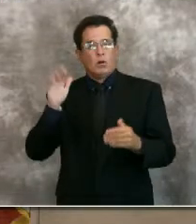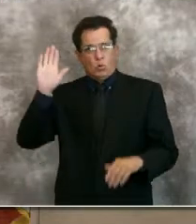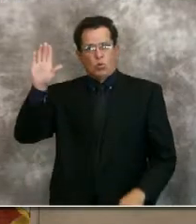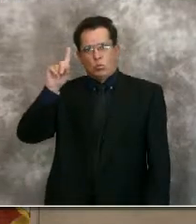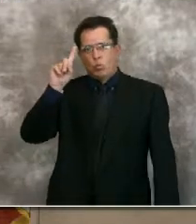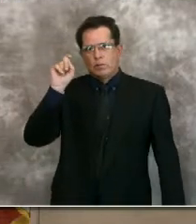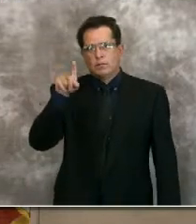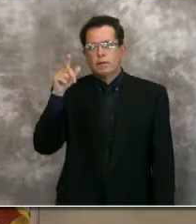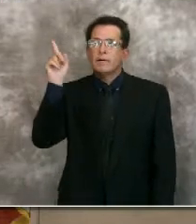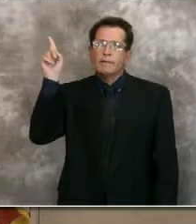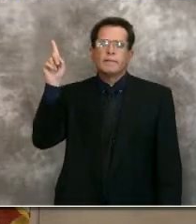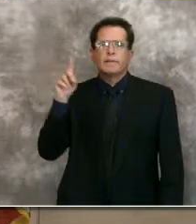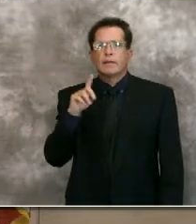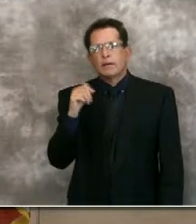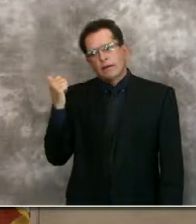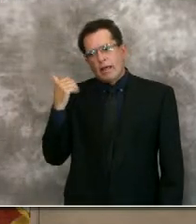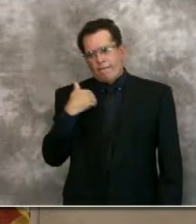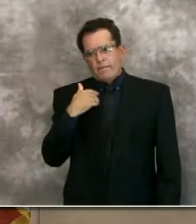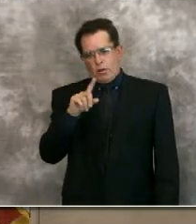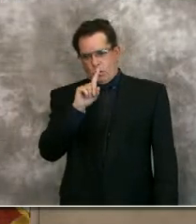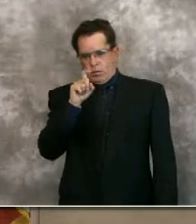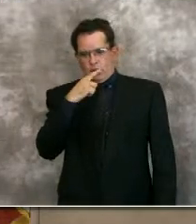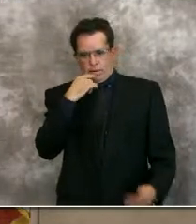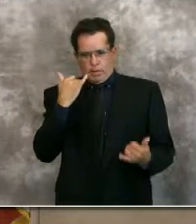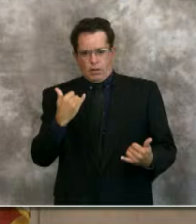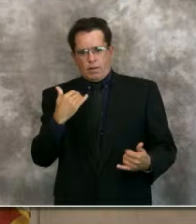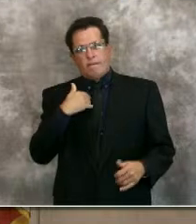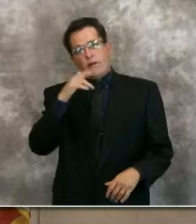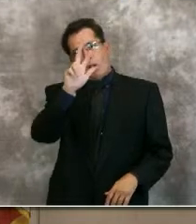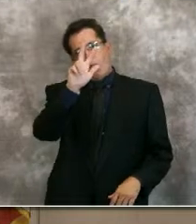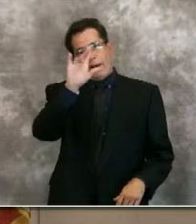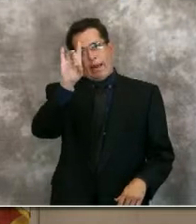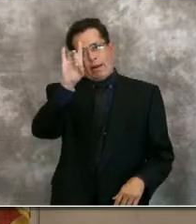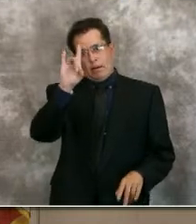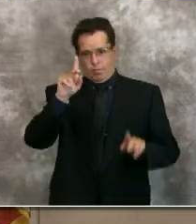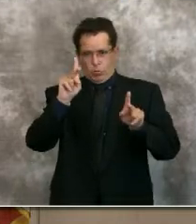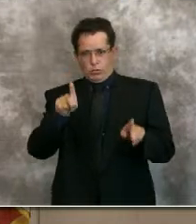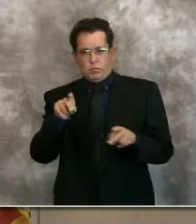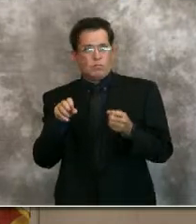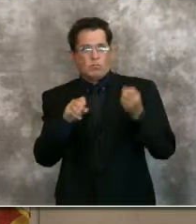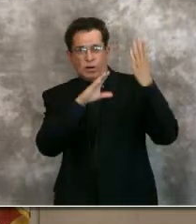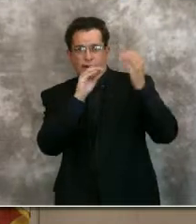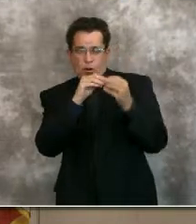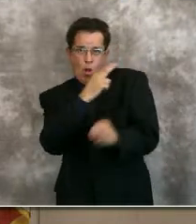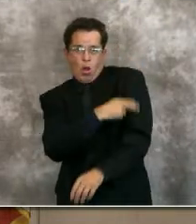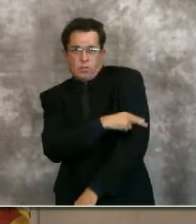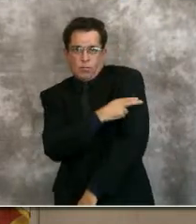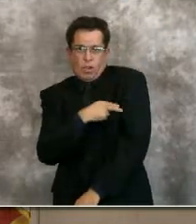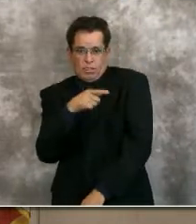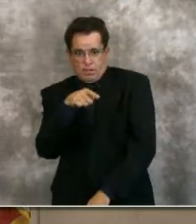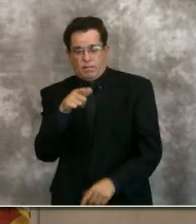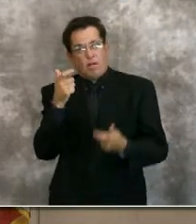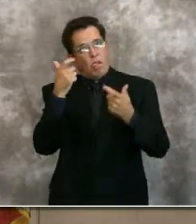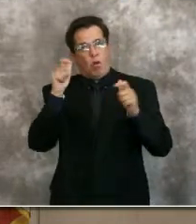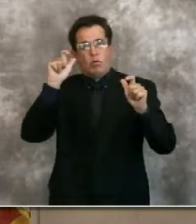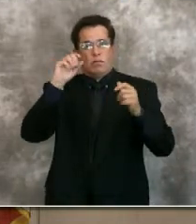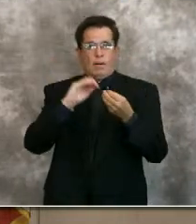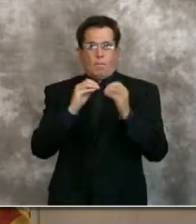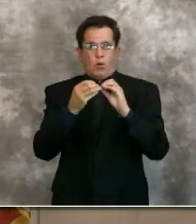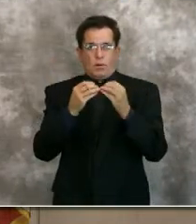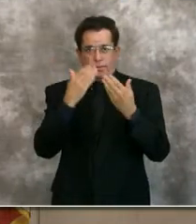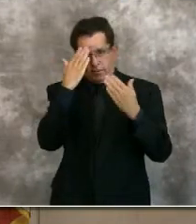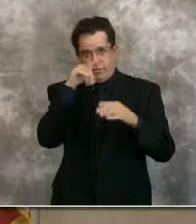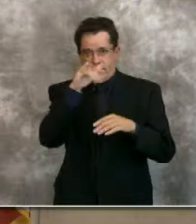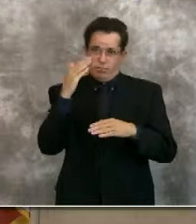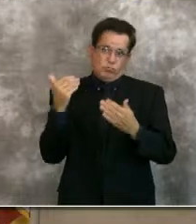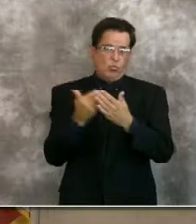Thank you. 38 hospitalizations yesterday is a large number. I'm not sure if that's a record or not for